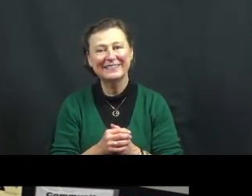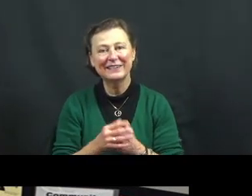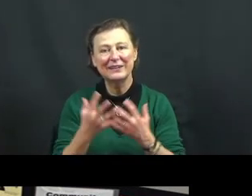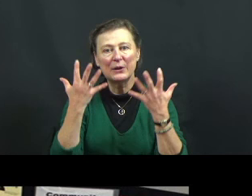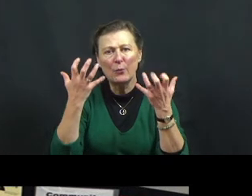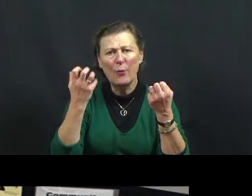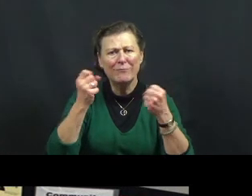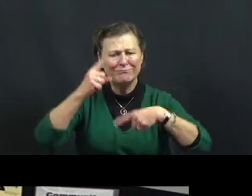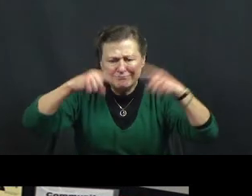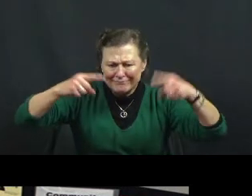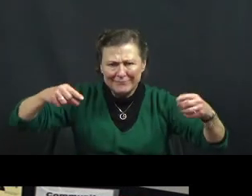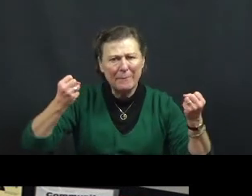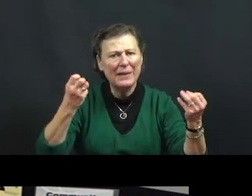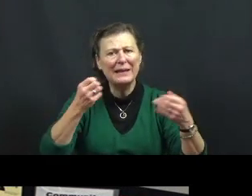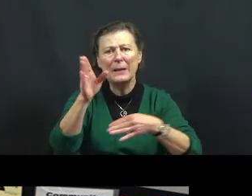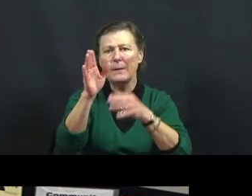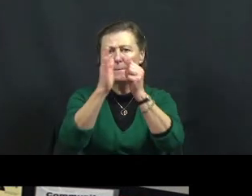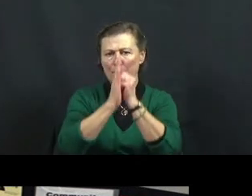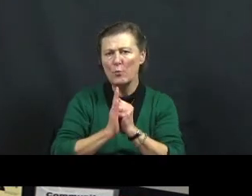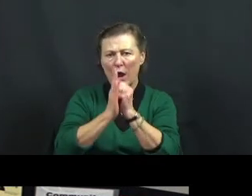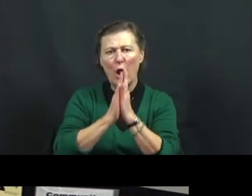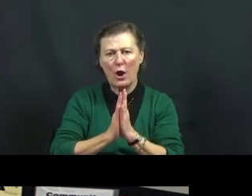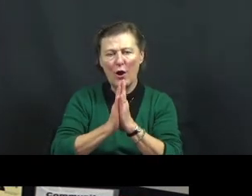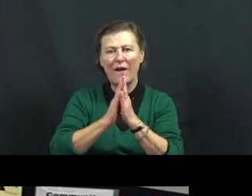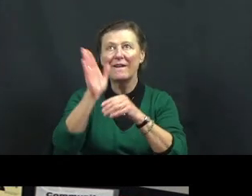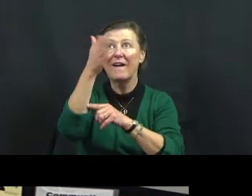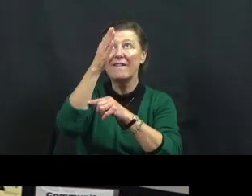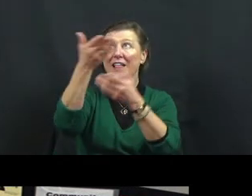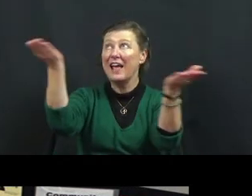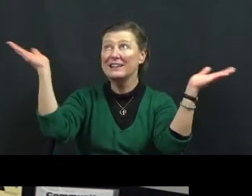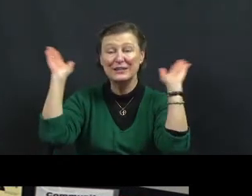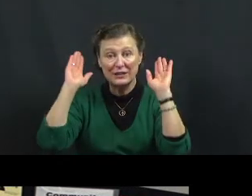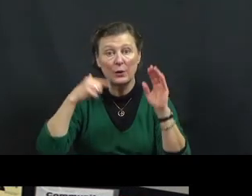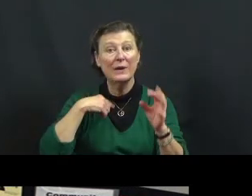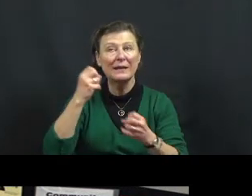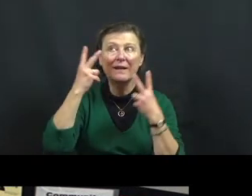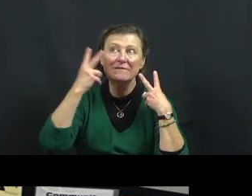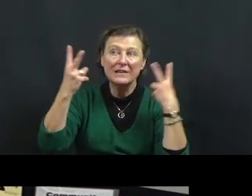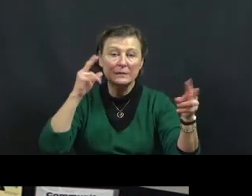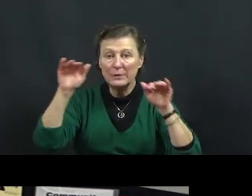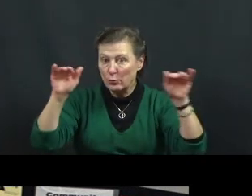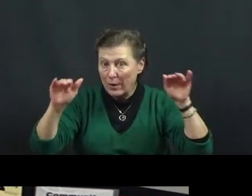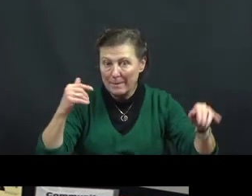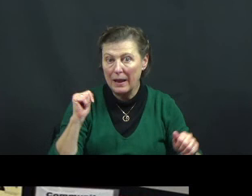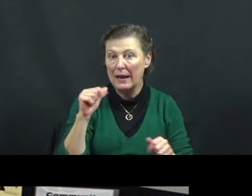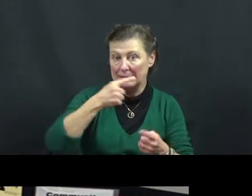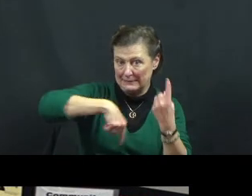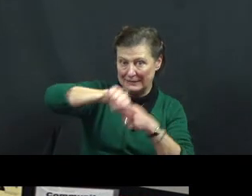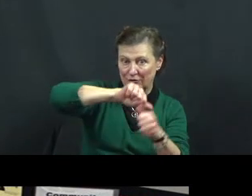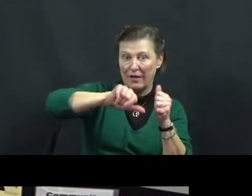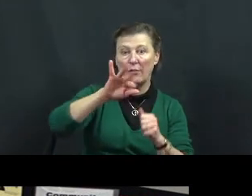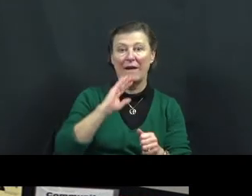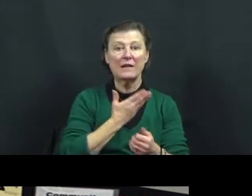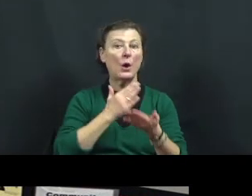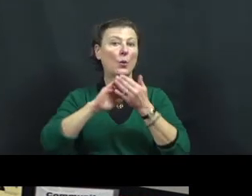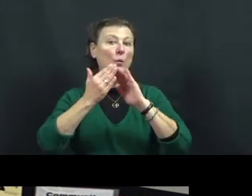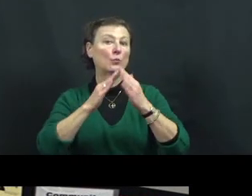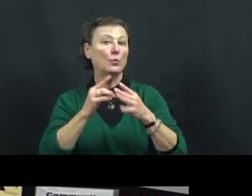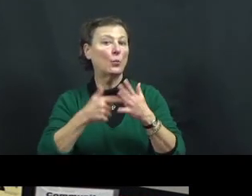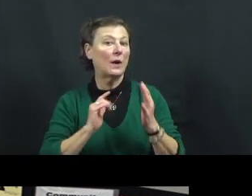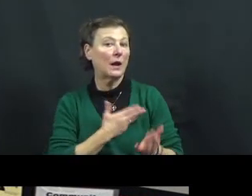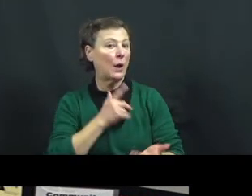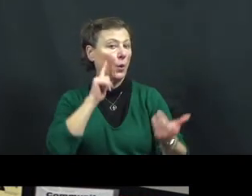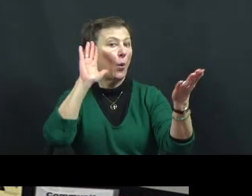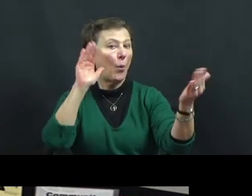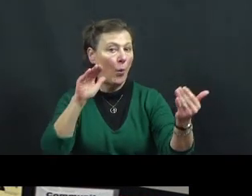lot of beautiful prayer flags hanging in the sanctuary so that we can visibly remind one another of our community and what our hopes and